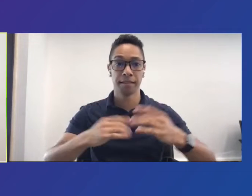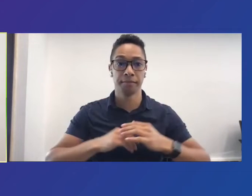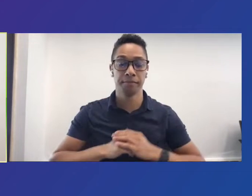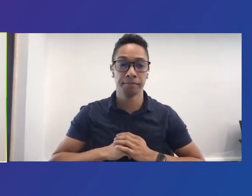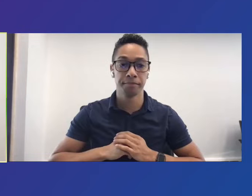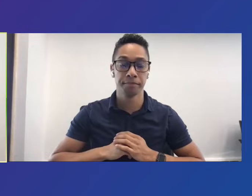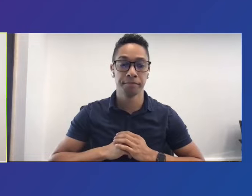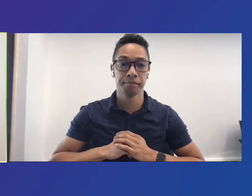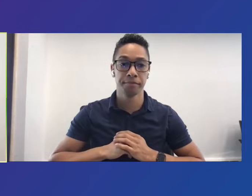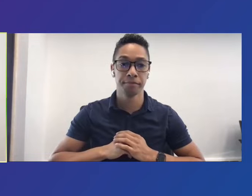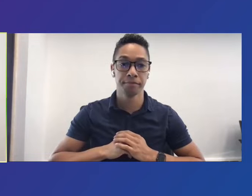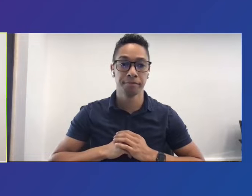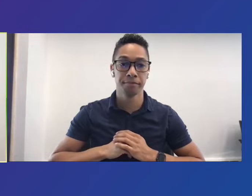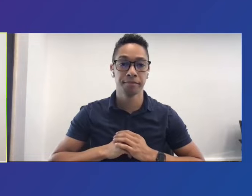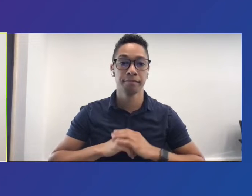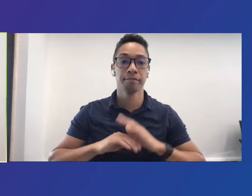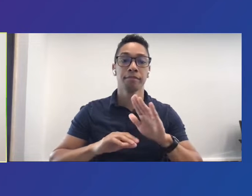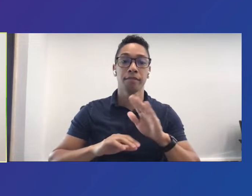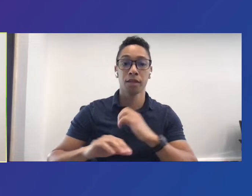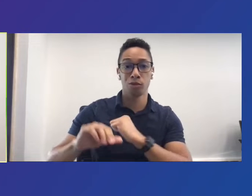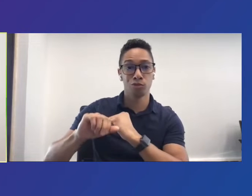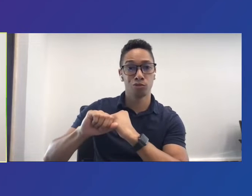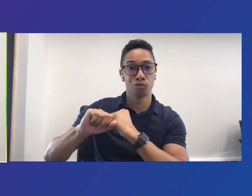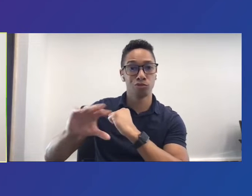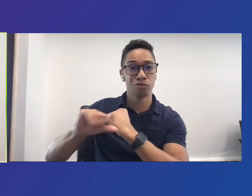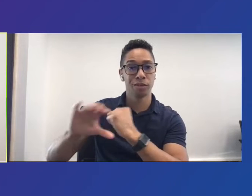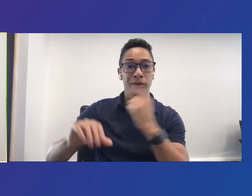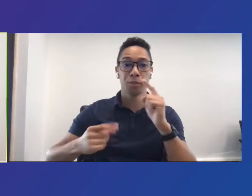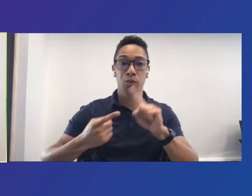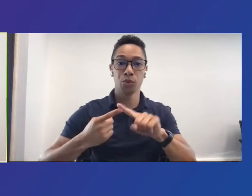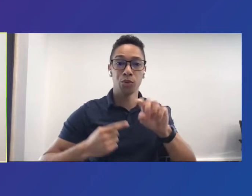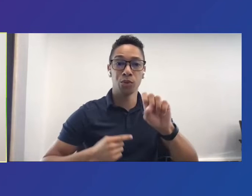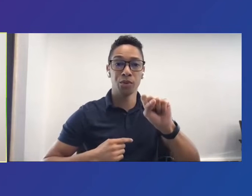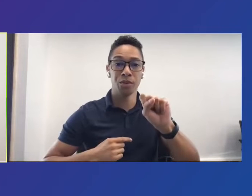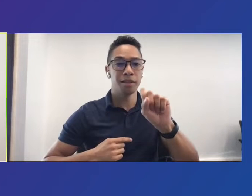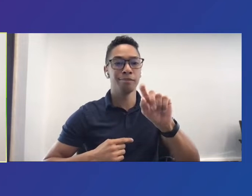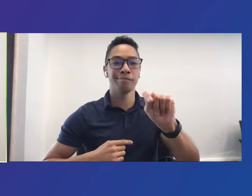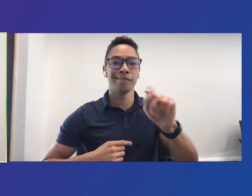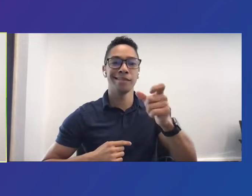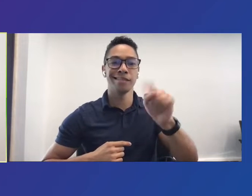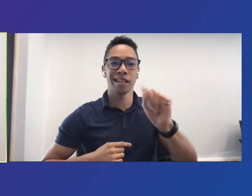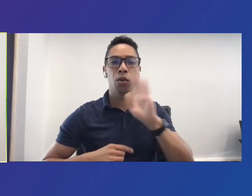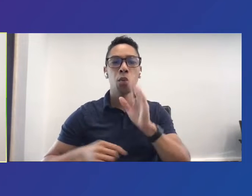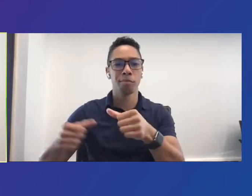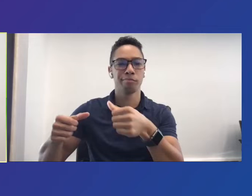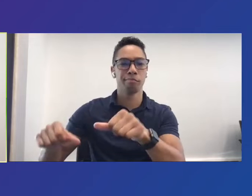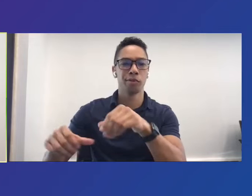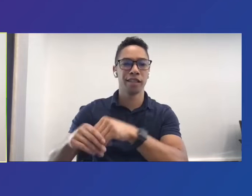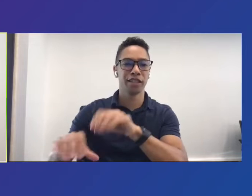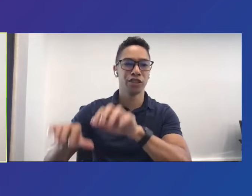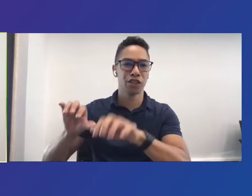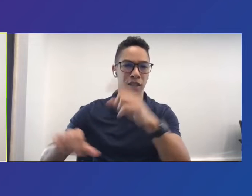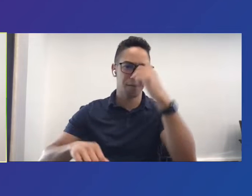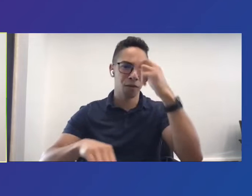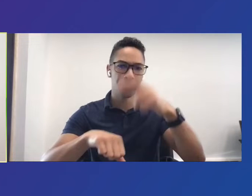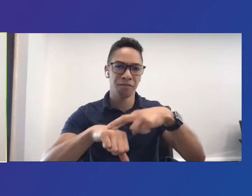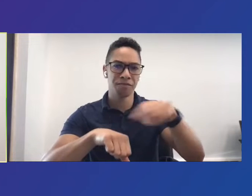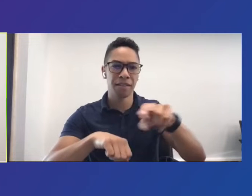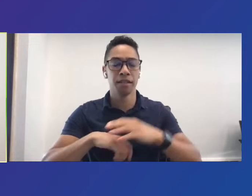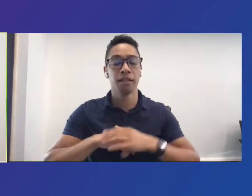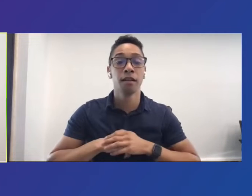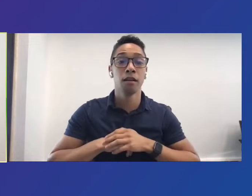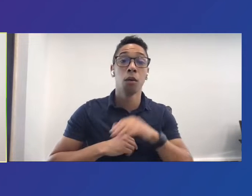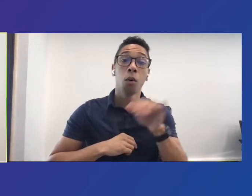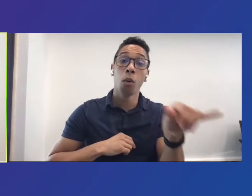A stream to text link will also be available and posted in the chat for further reference. We will